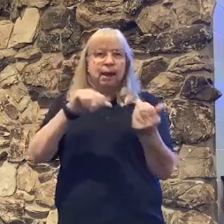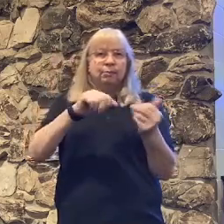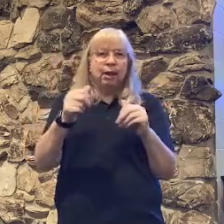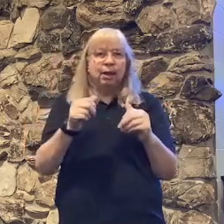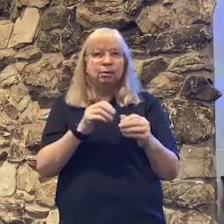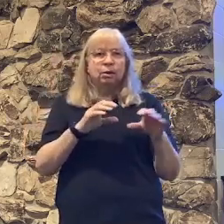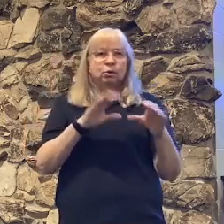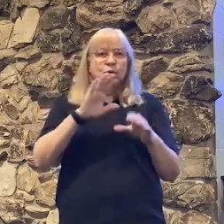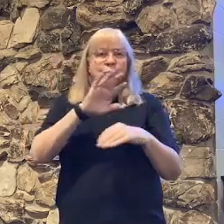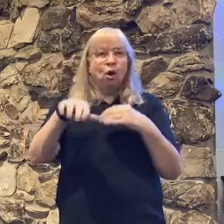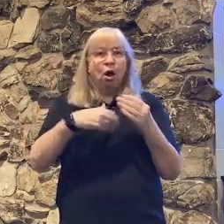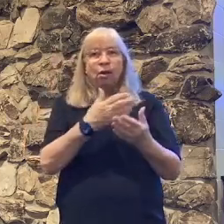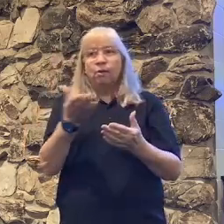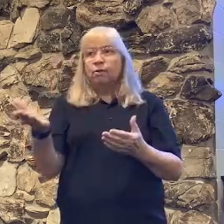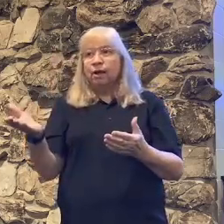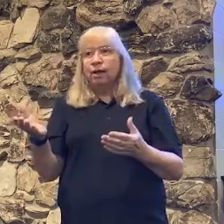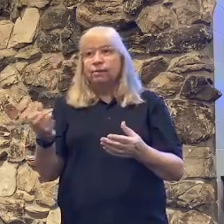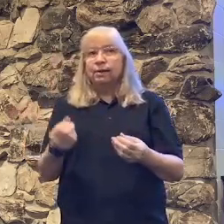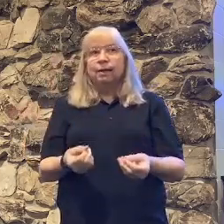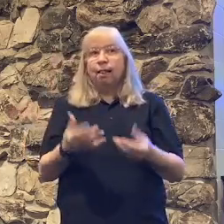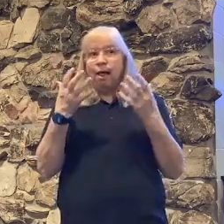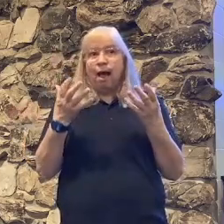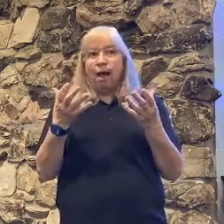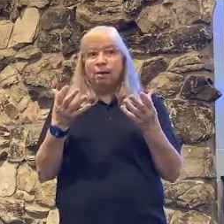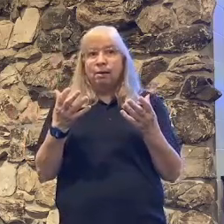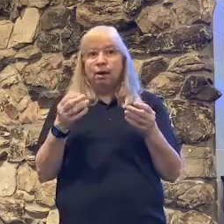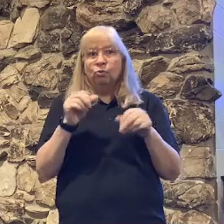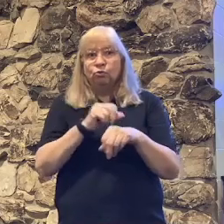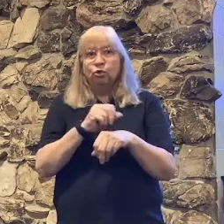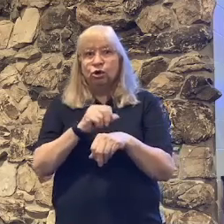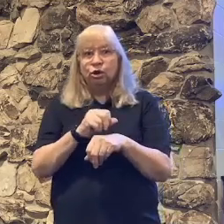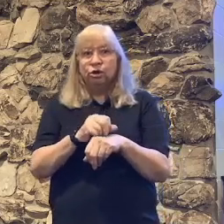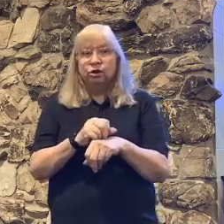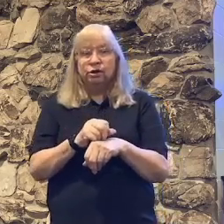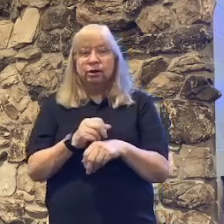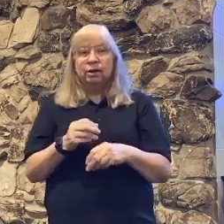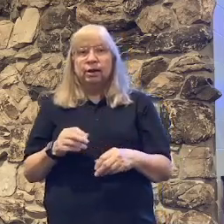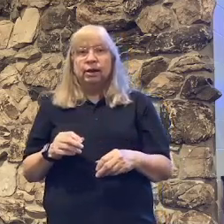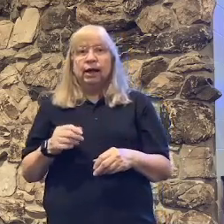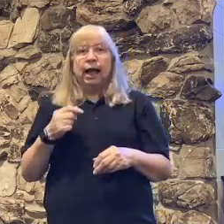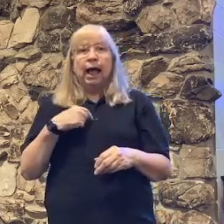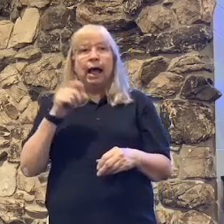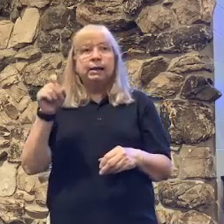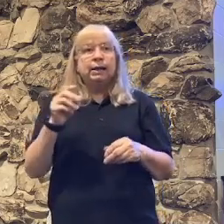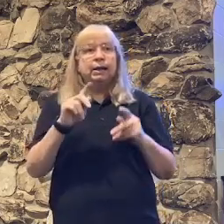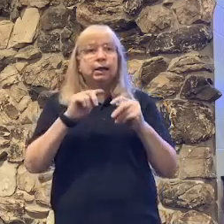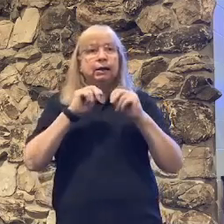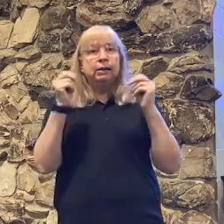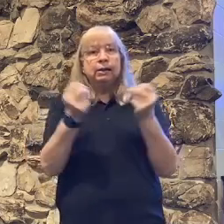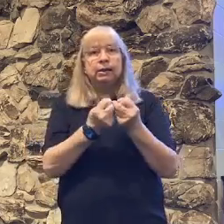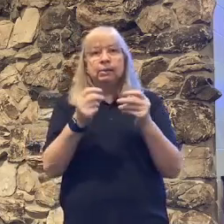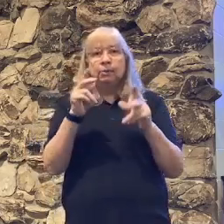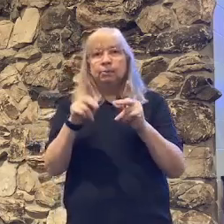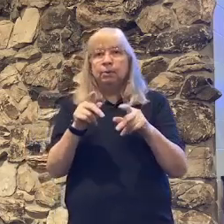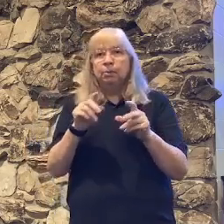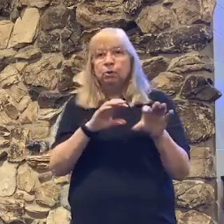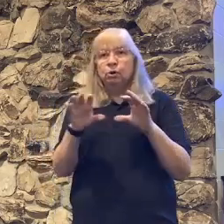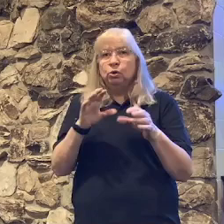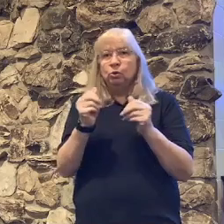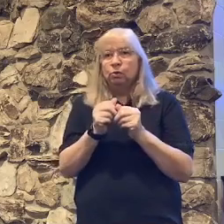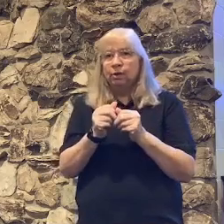of those things, that's a lot of work. I need a team of people to do it with.